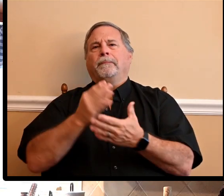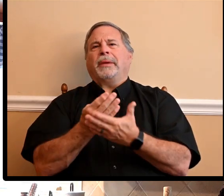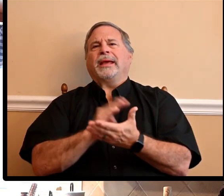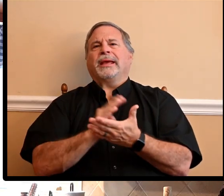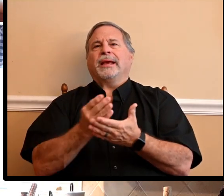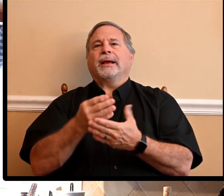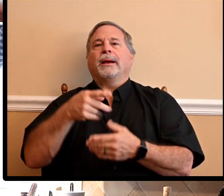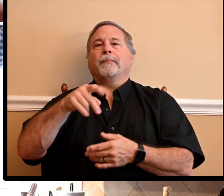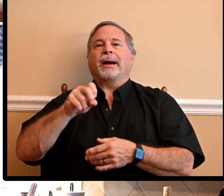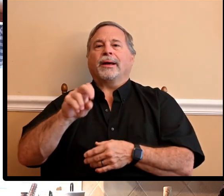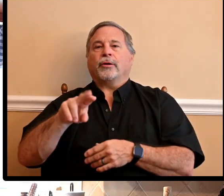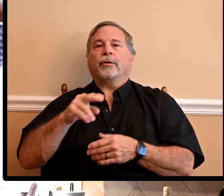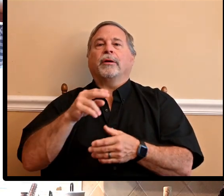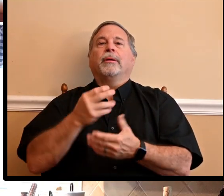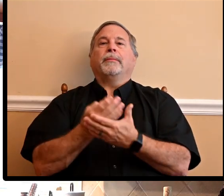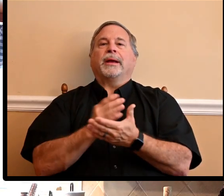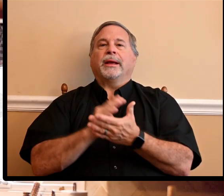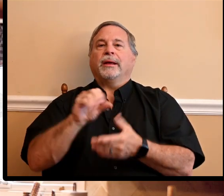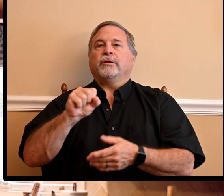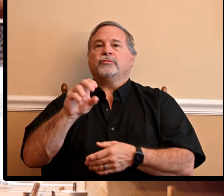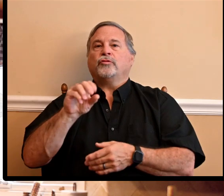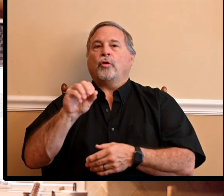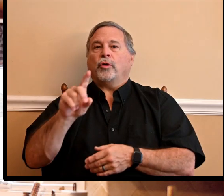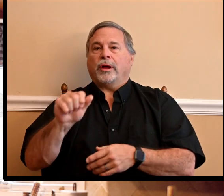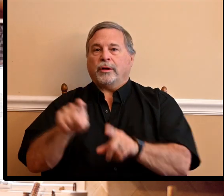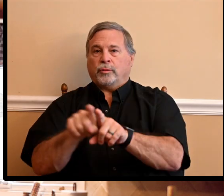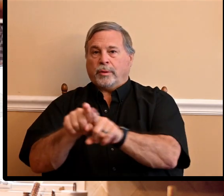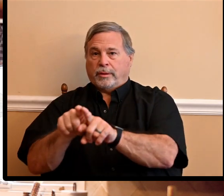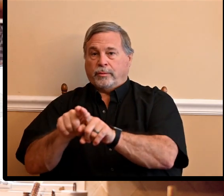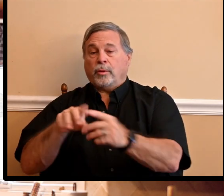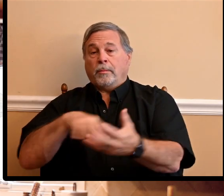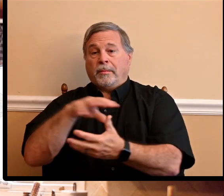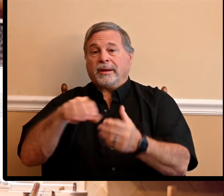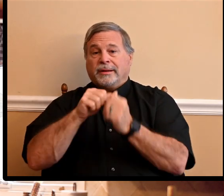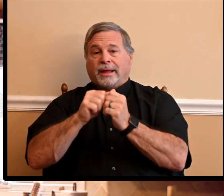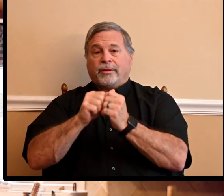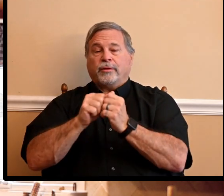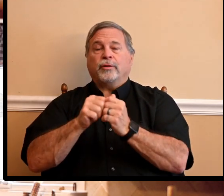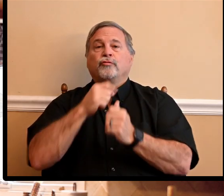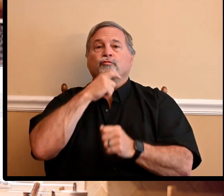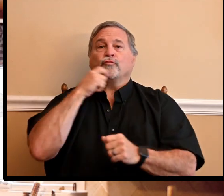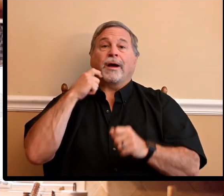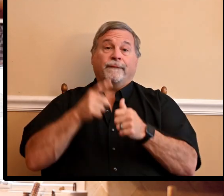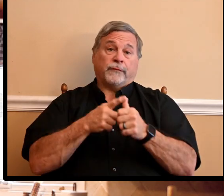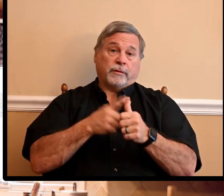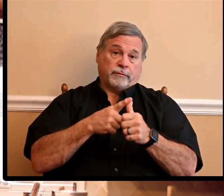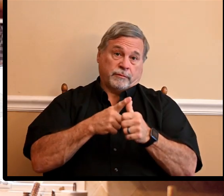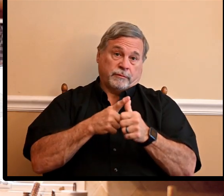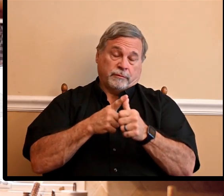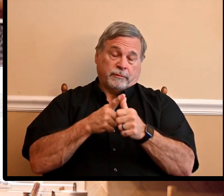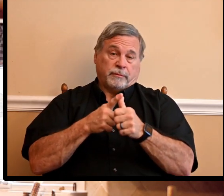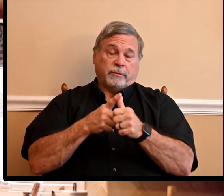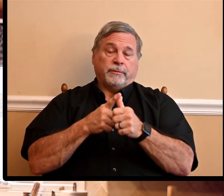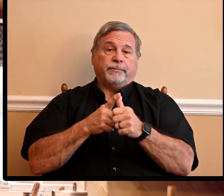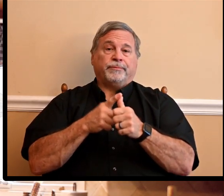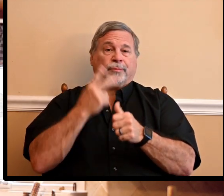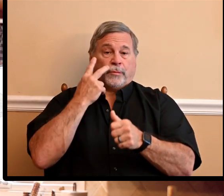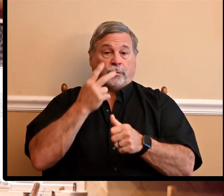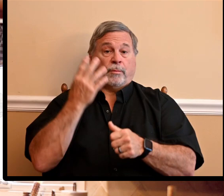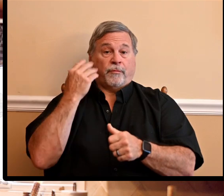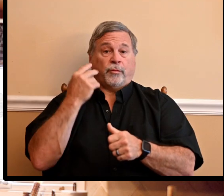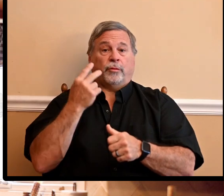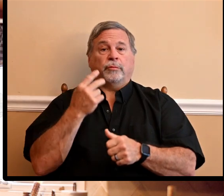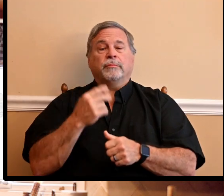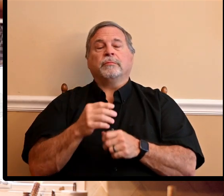some baking powder and baking soda as well. All right, we're going to go ahead and mix these together. We're going to do the dry ingredients first.